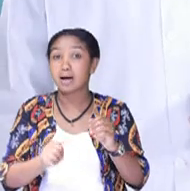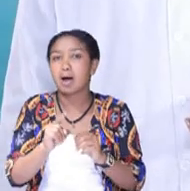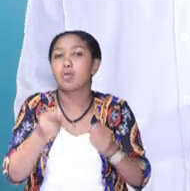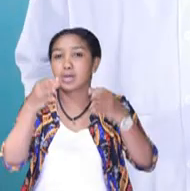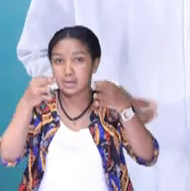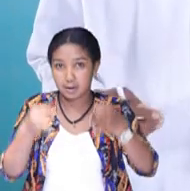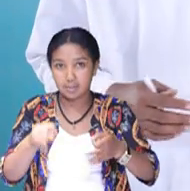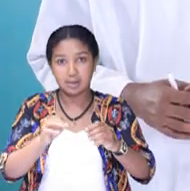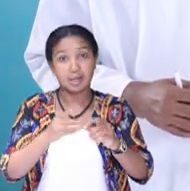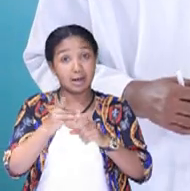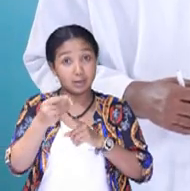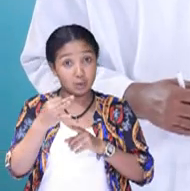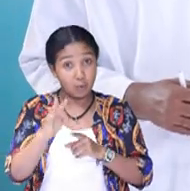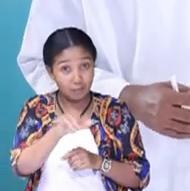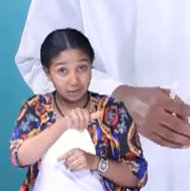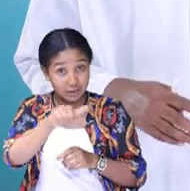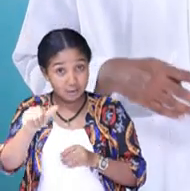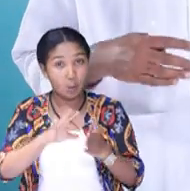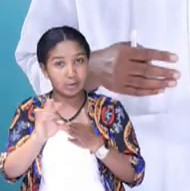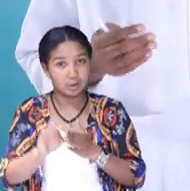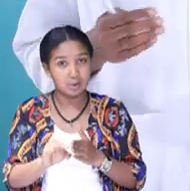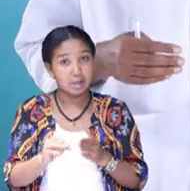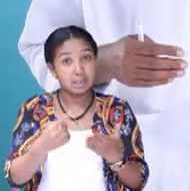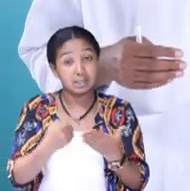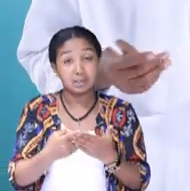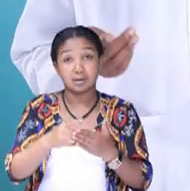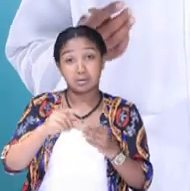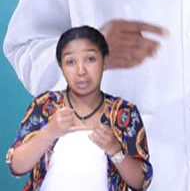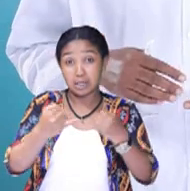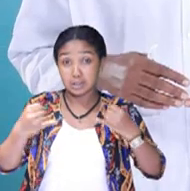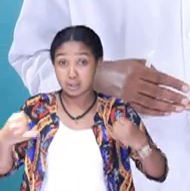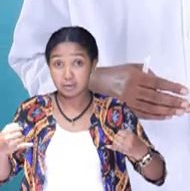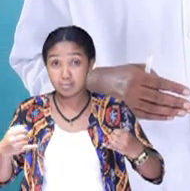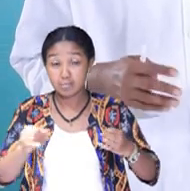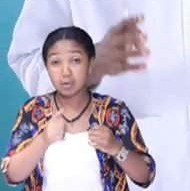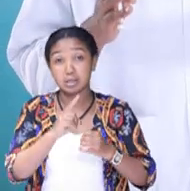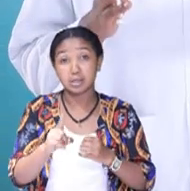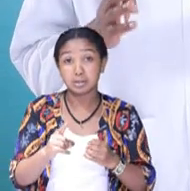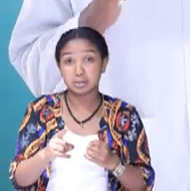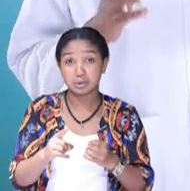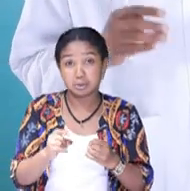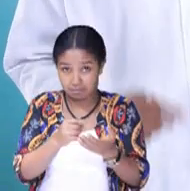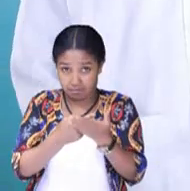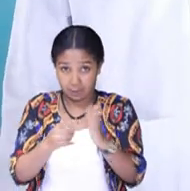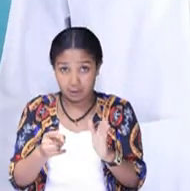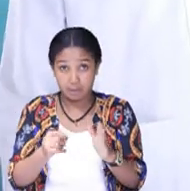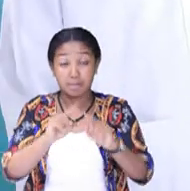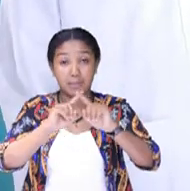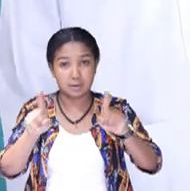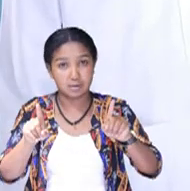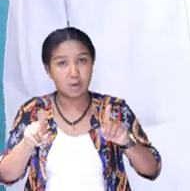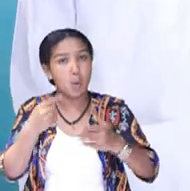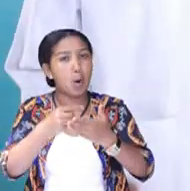How do we determine the direction of such quantities? Actually, the tangential velocity, the tangential acceleration is somehow clear.